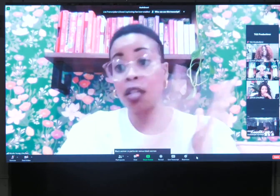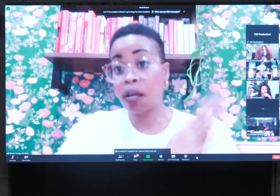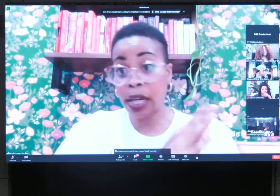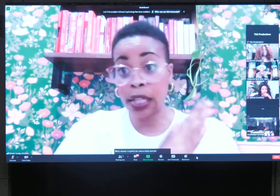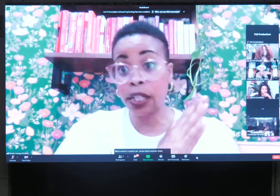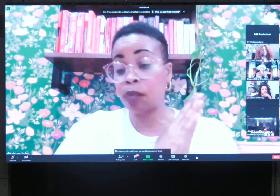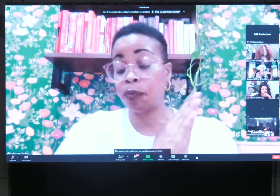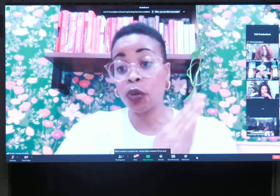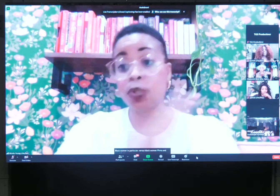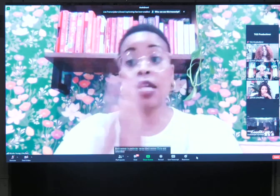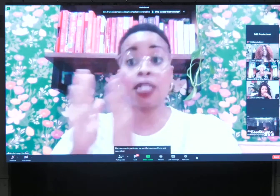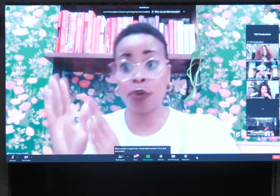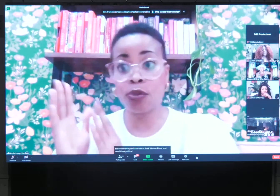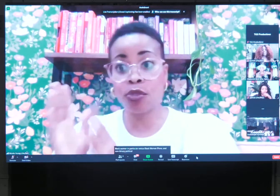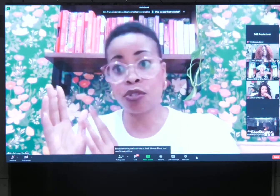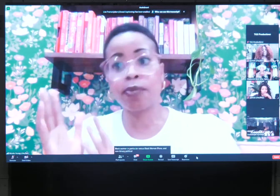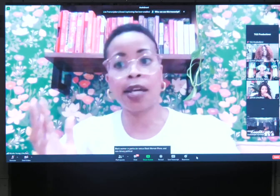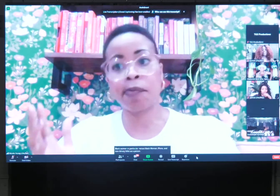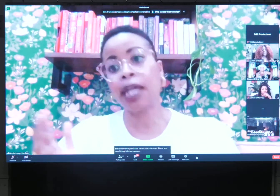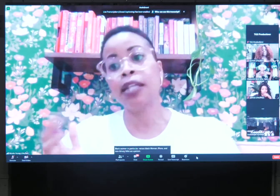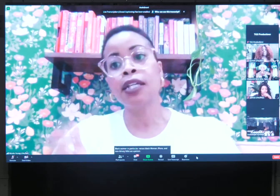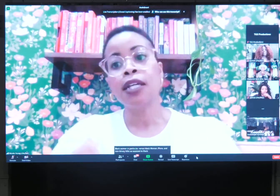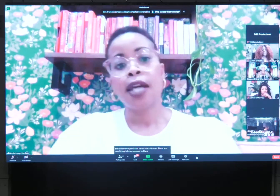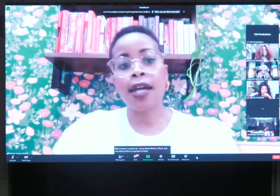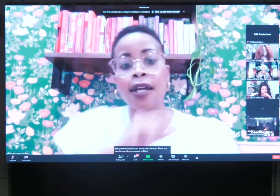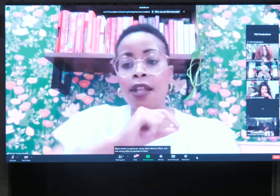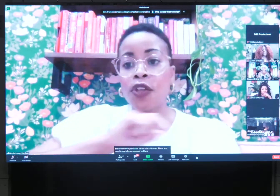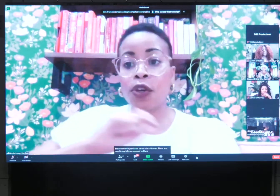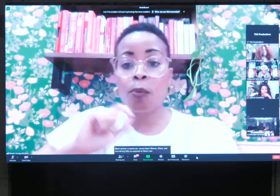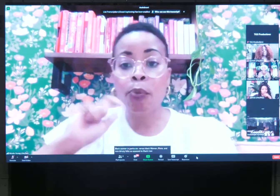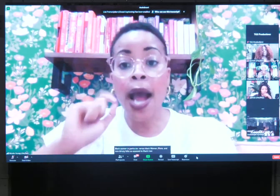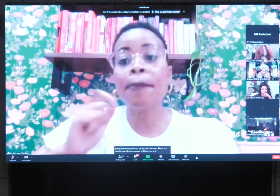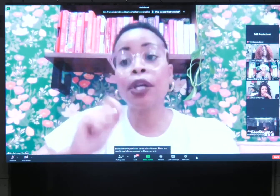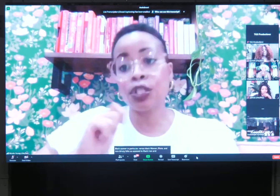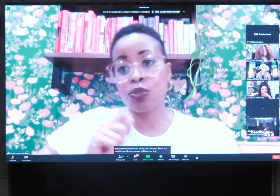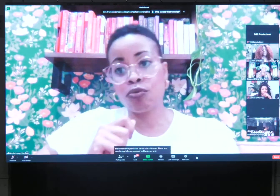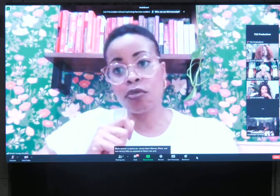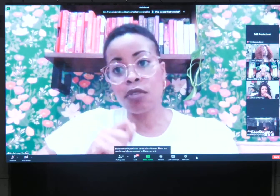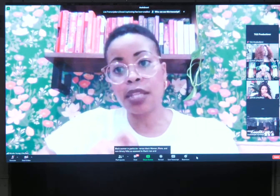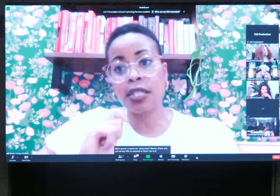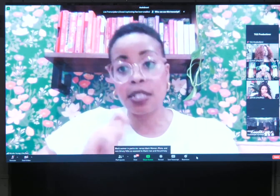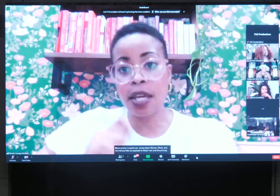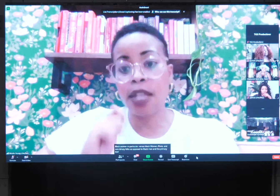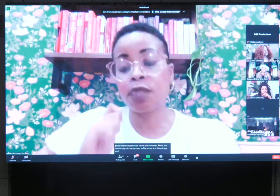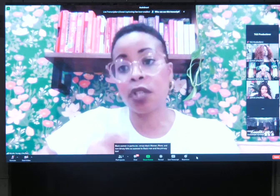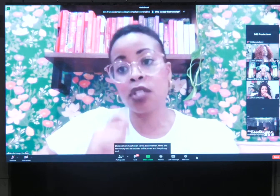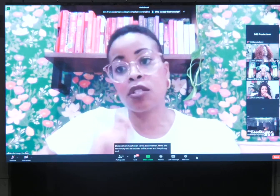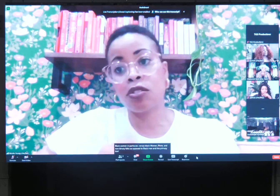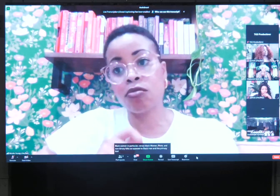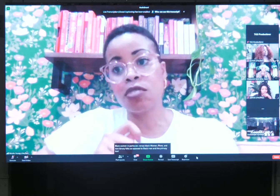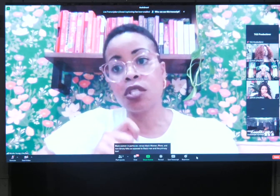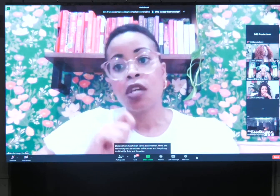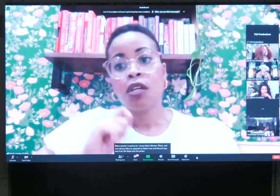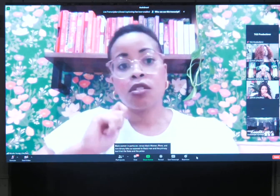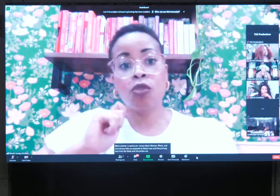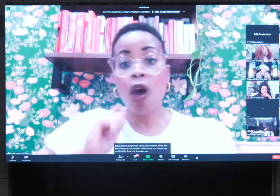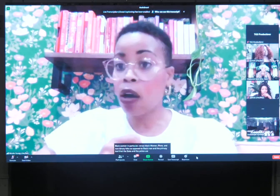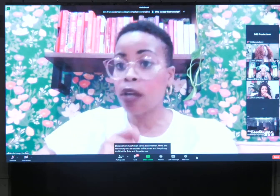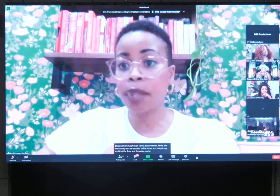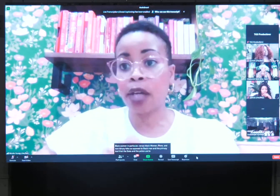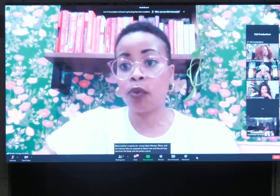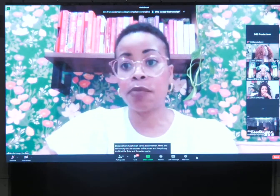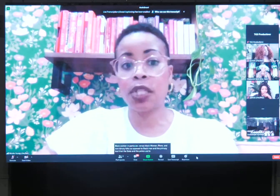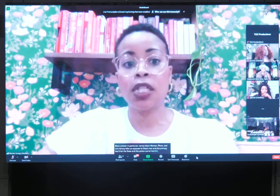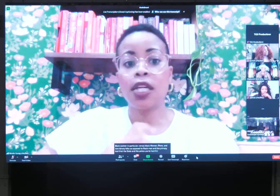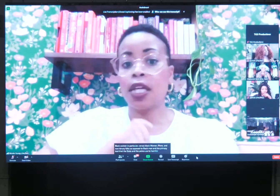and non-binary folks as opposed to Black men. And the primary tool that the state and the police use to harm